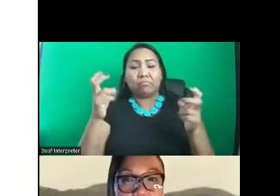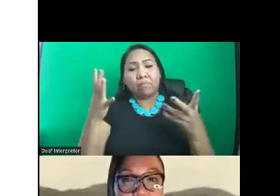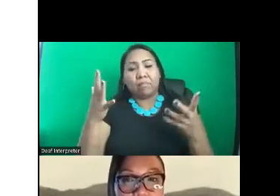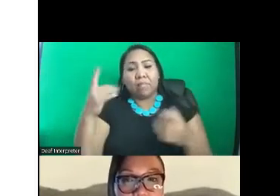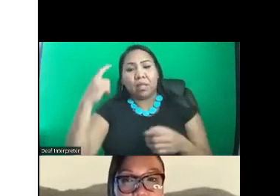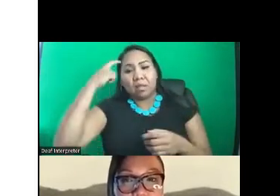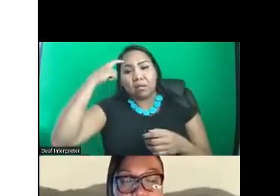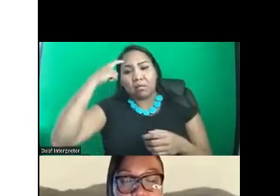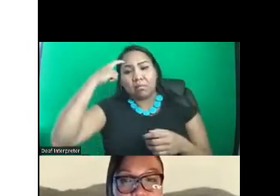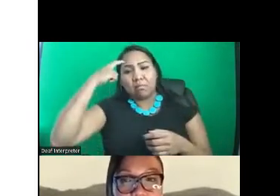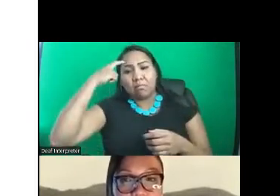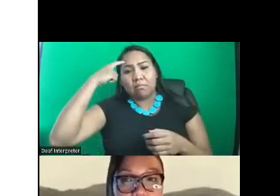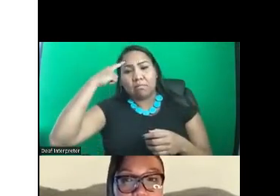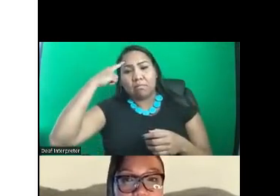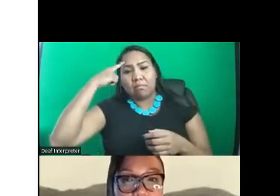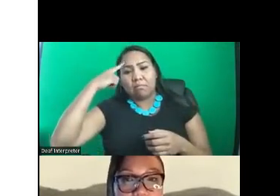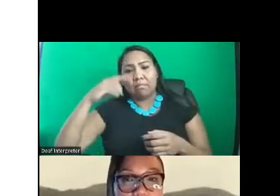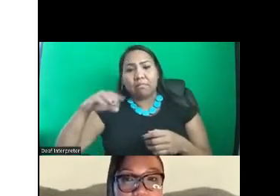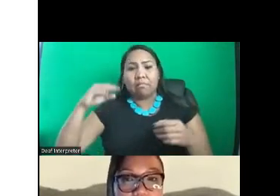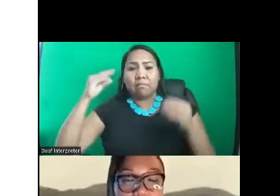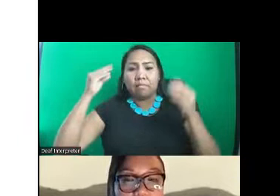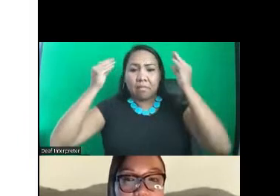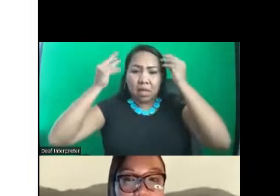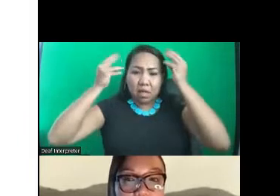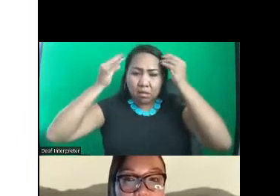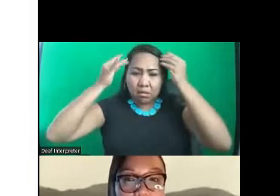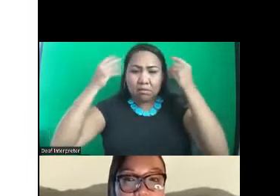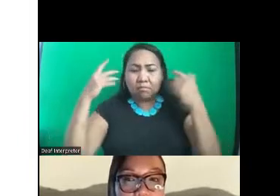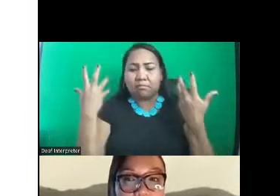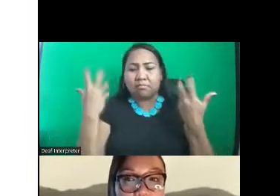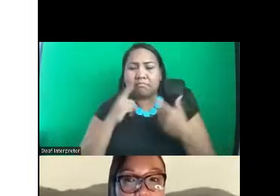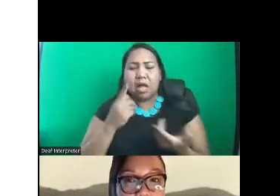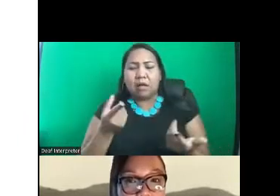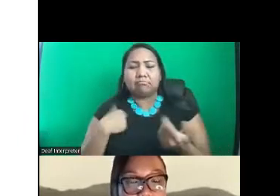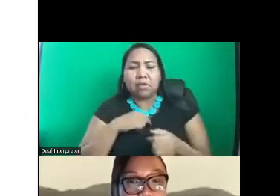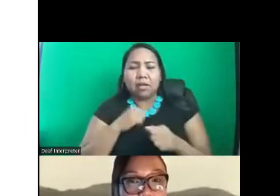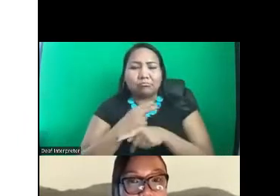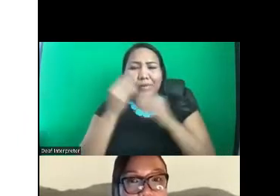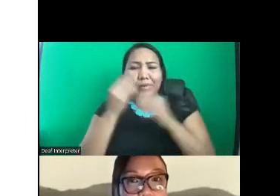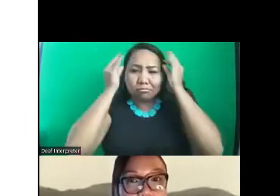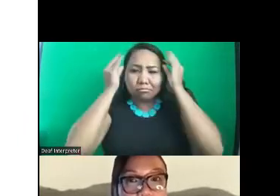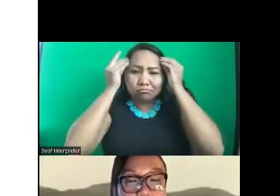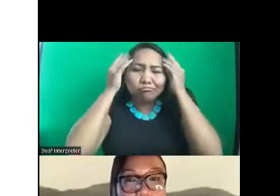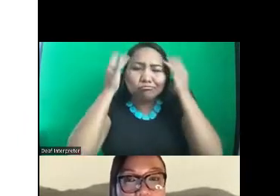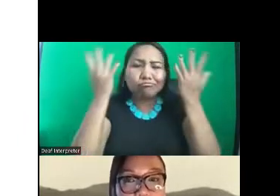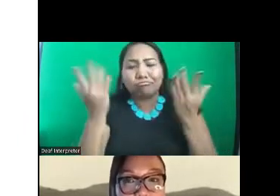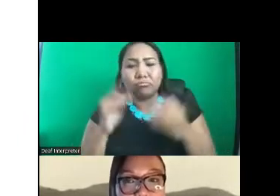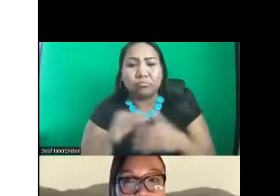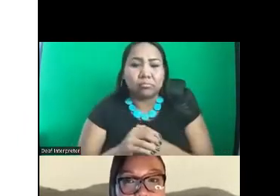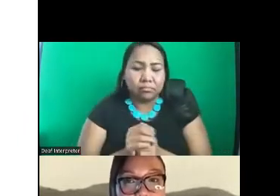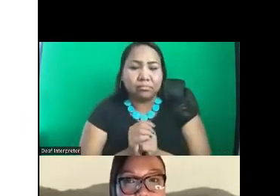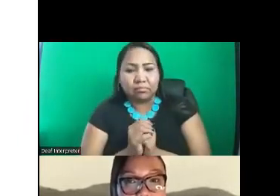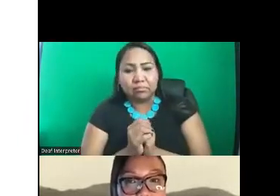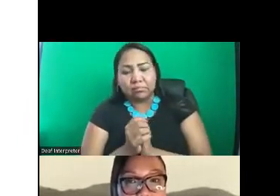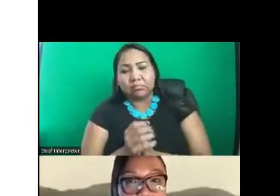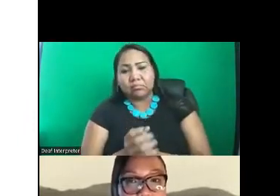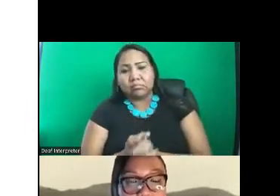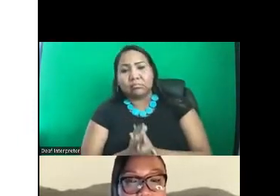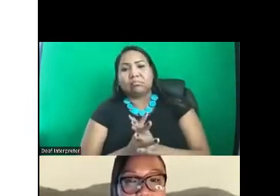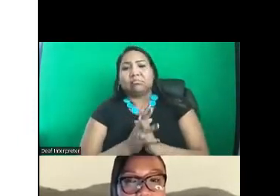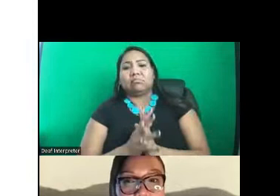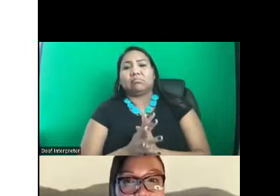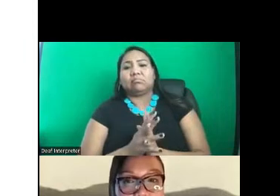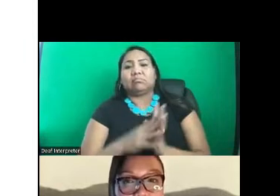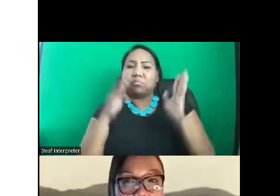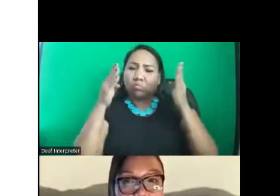Students must feel your caring and dedication, and they do because just simply of who we are